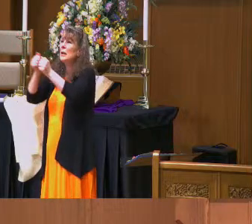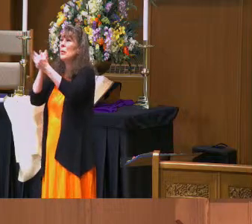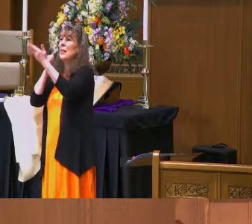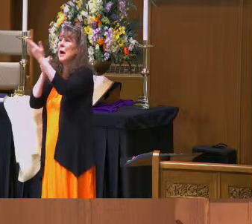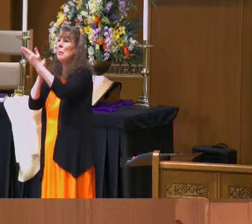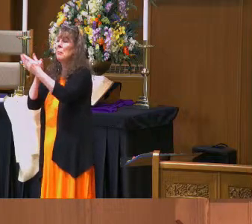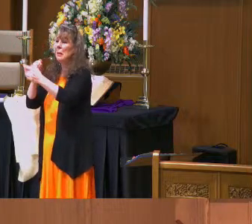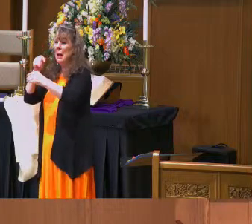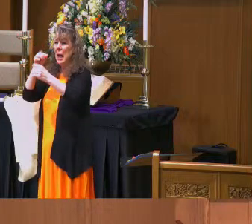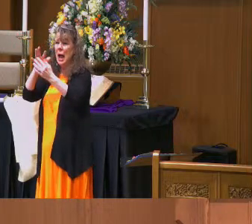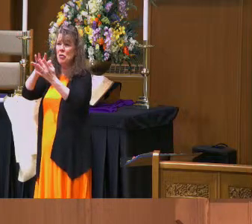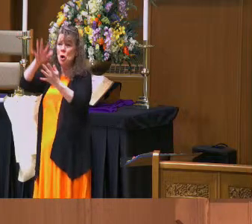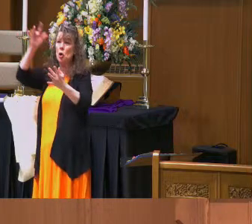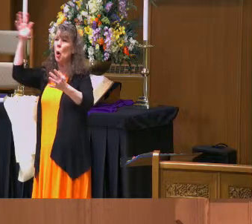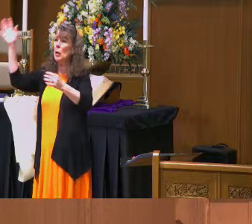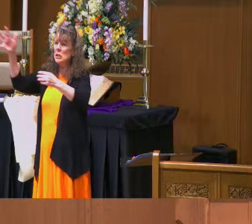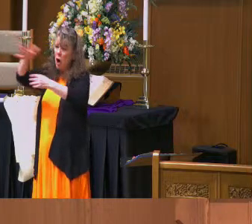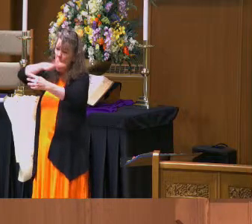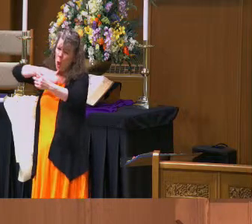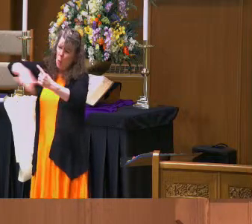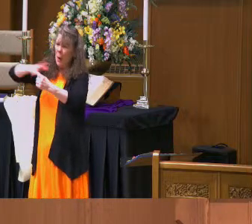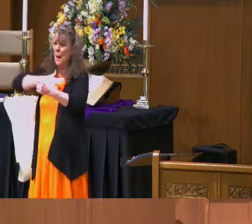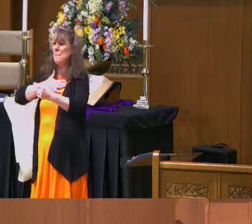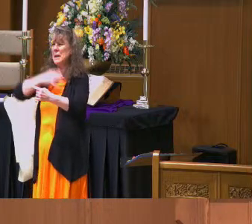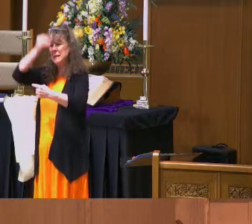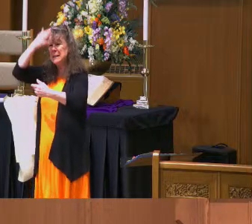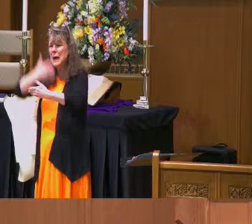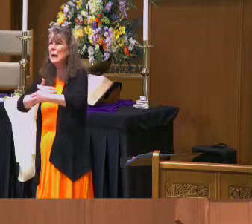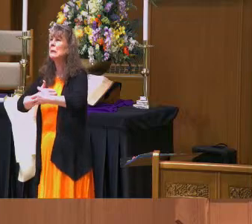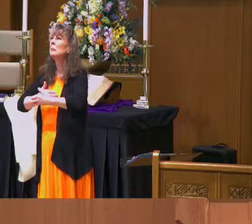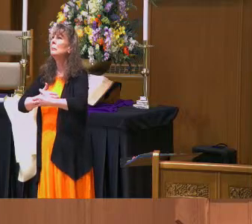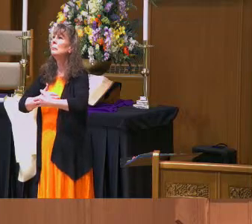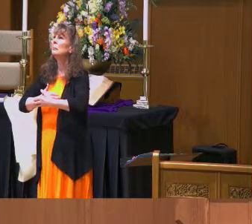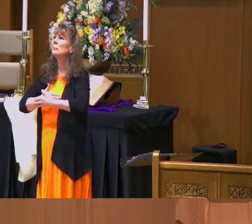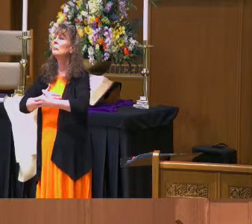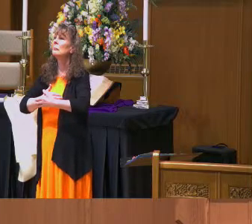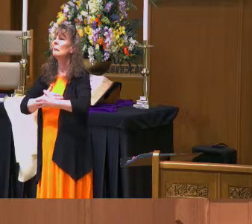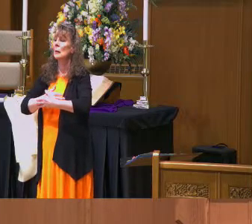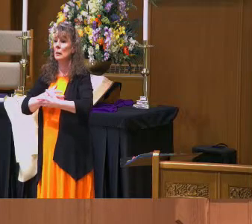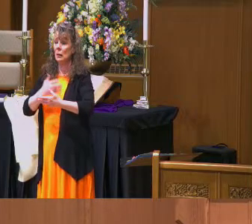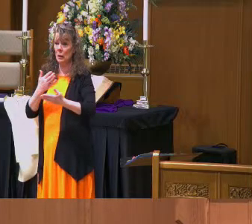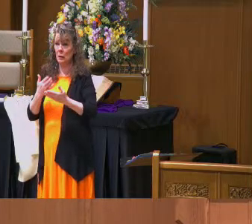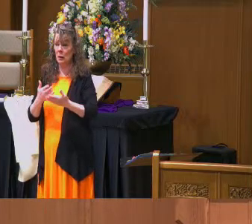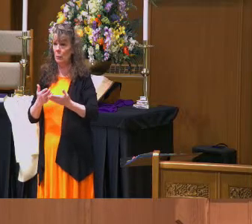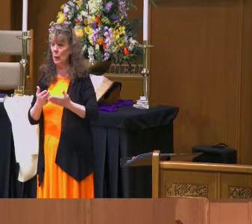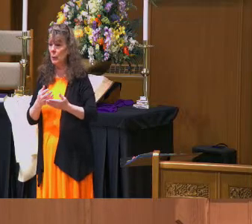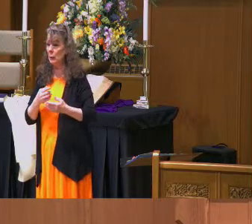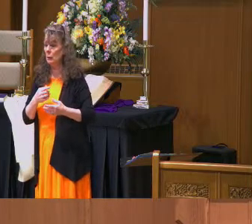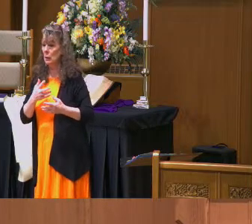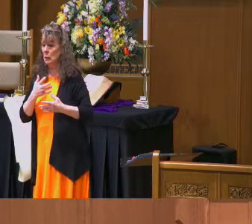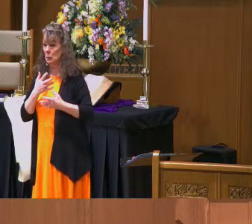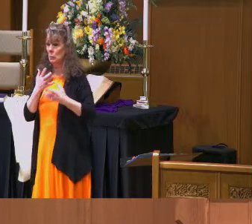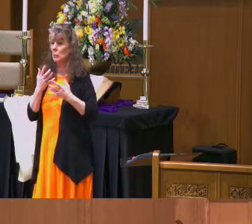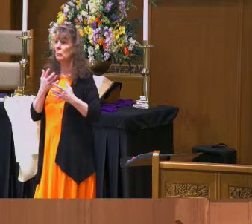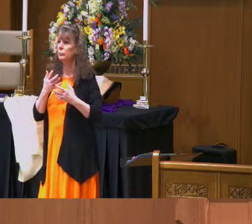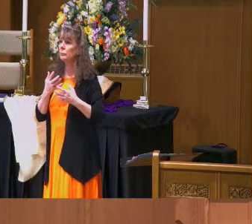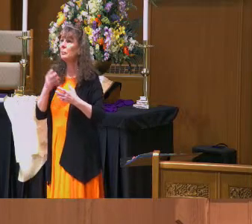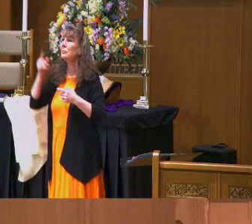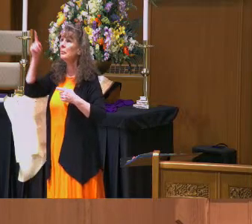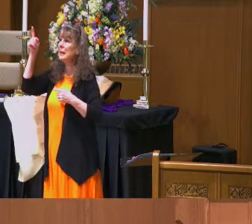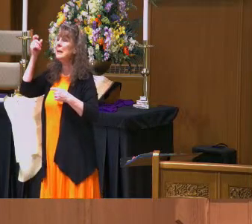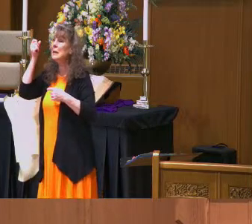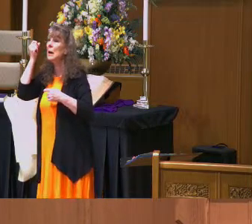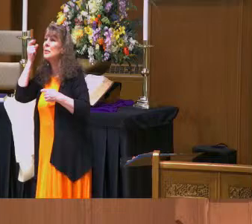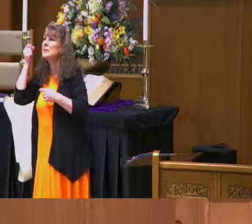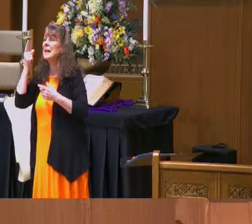glory surrounding my boy. And you could get a little mad and go, man, I should have seen that first. But he does. He gets